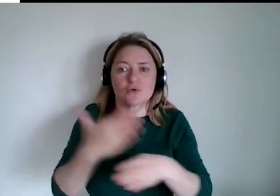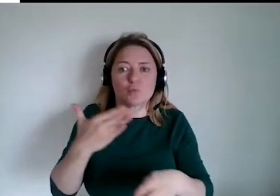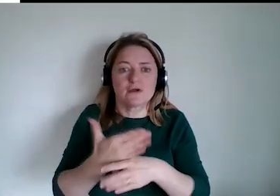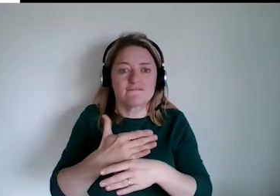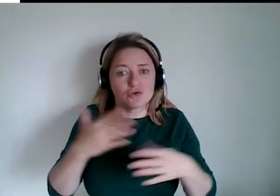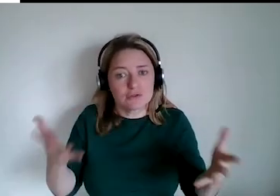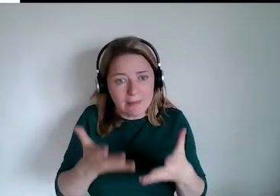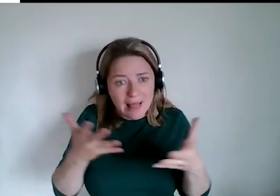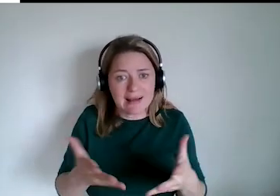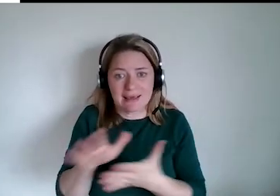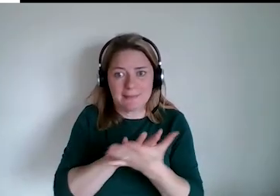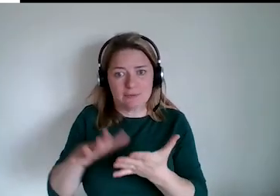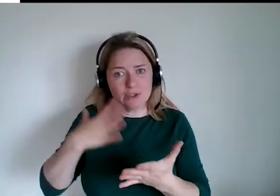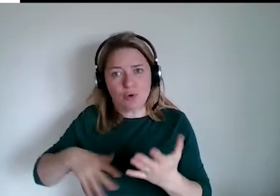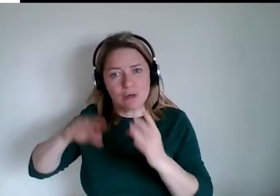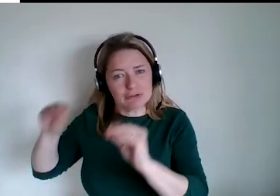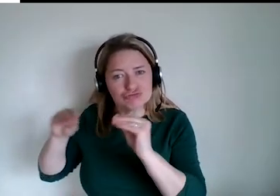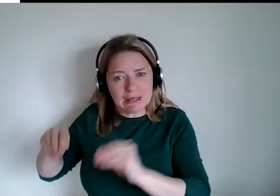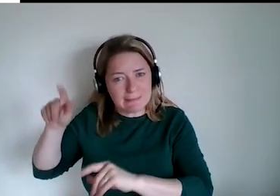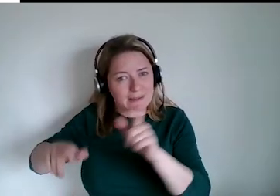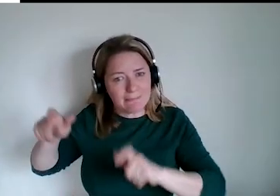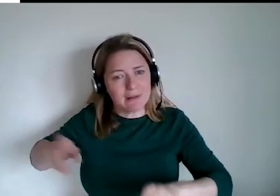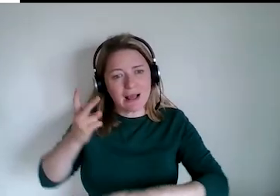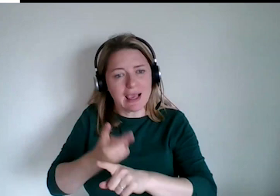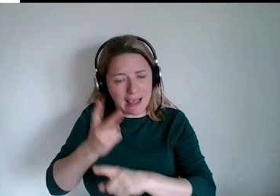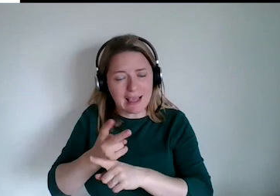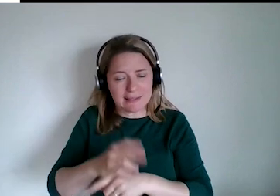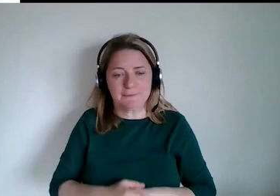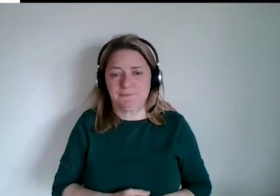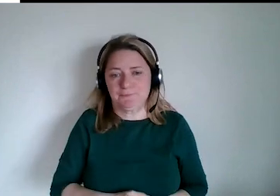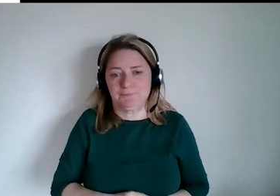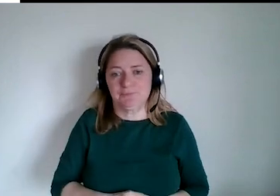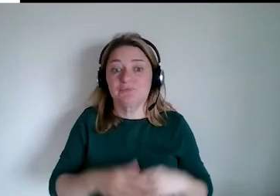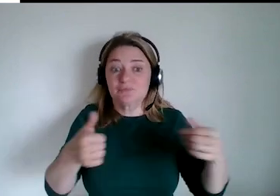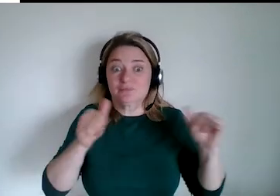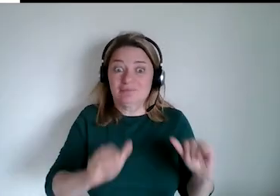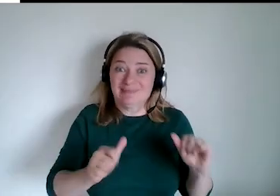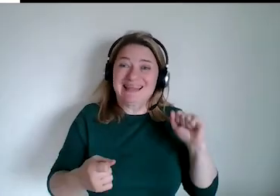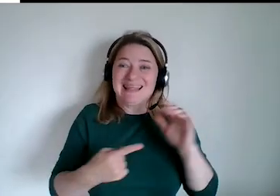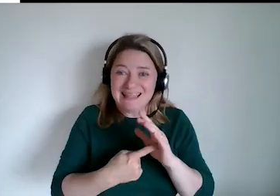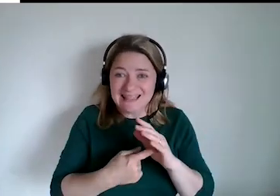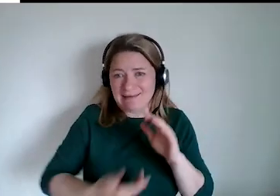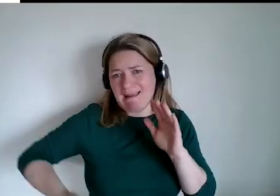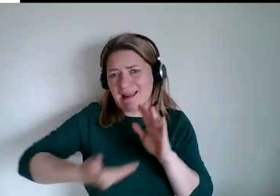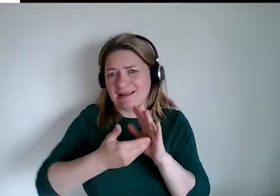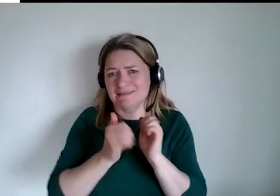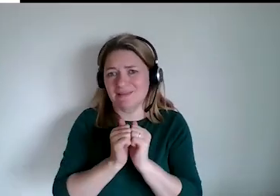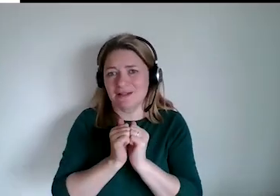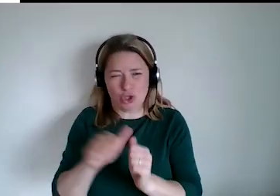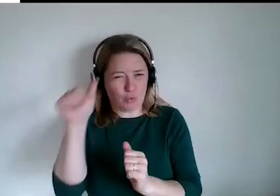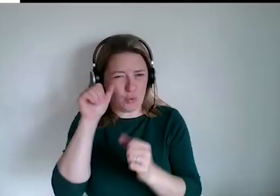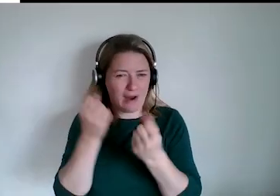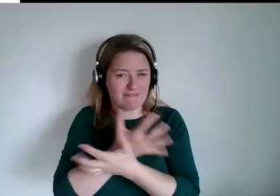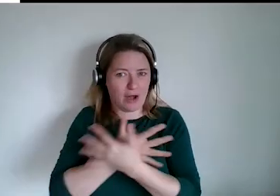don't have to retrain people. And the key bits of value added. There's a big controversy